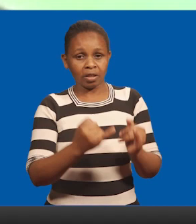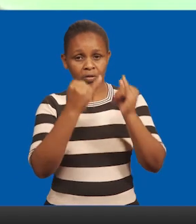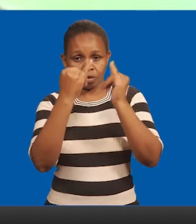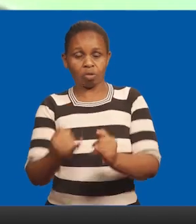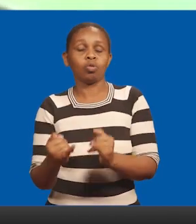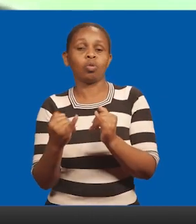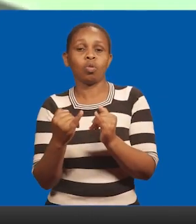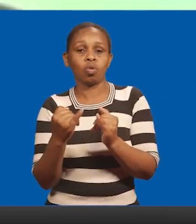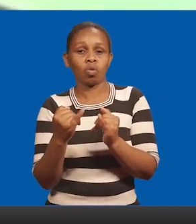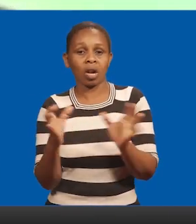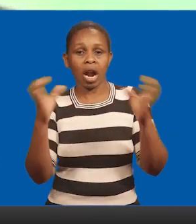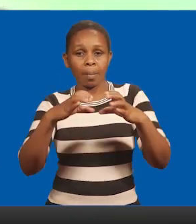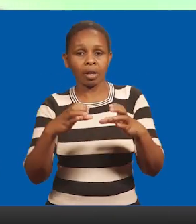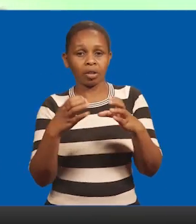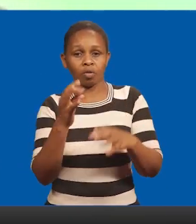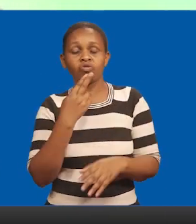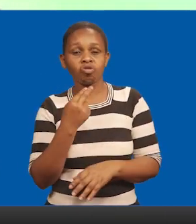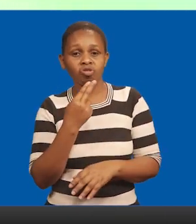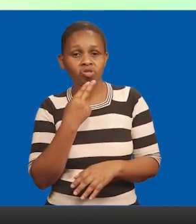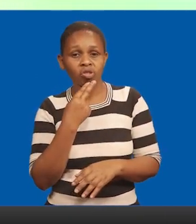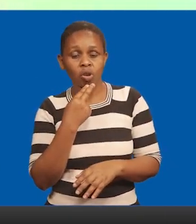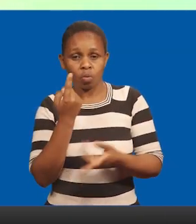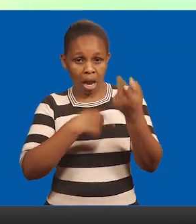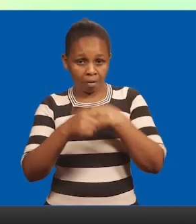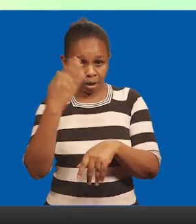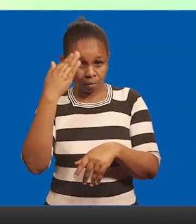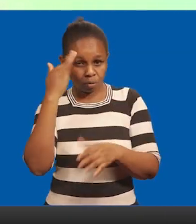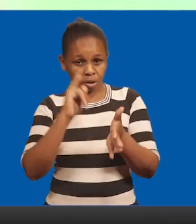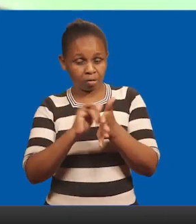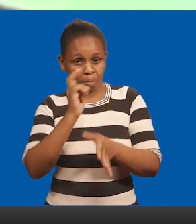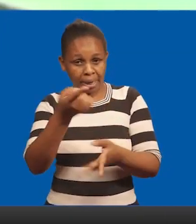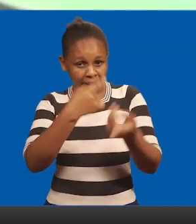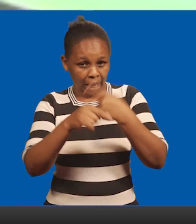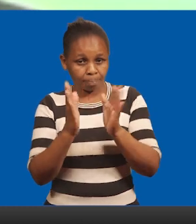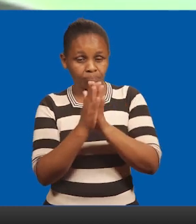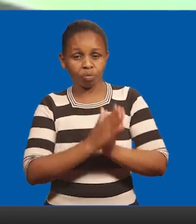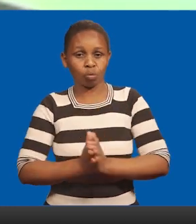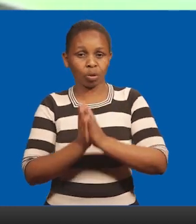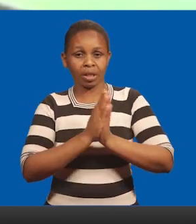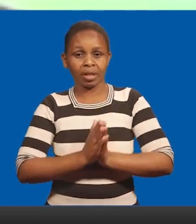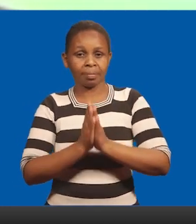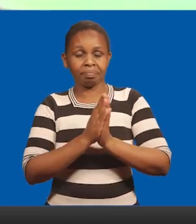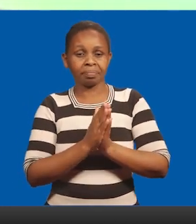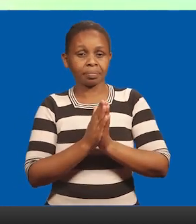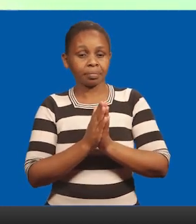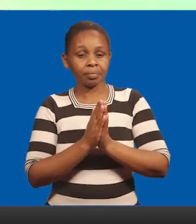economic block was not an accident we share this region and we realize we must come together